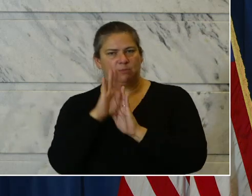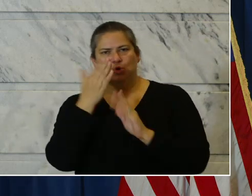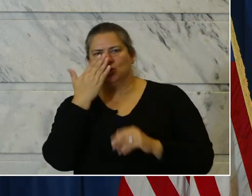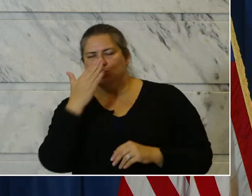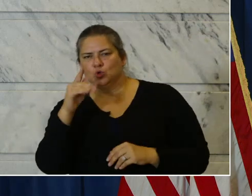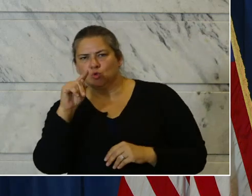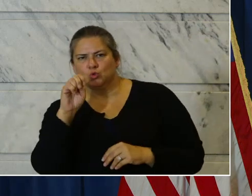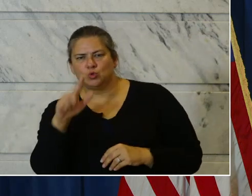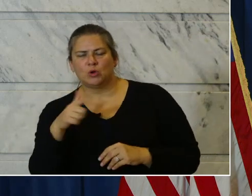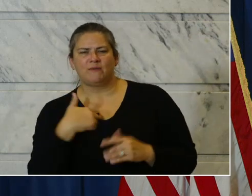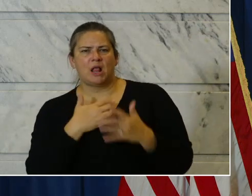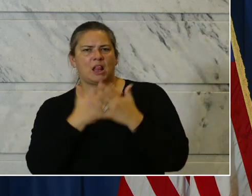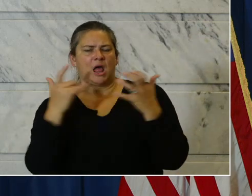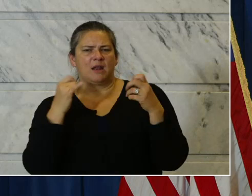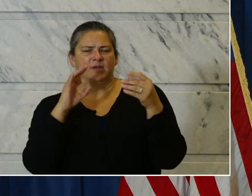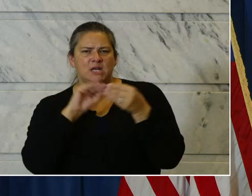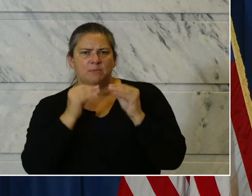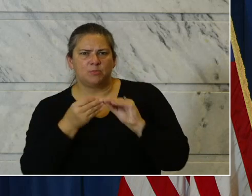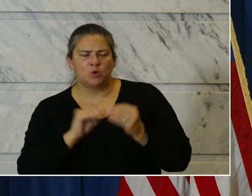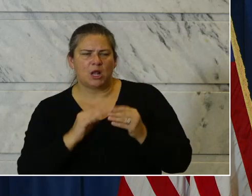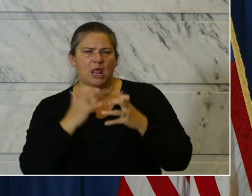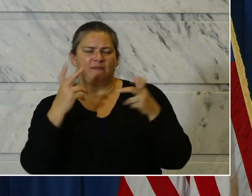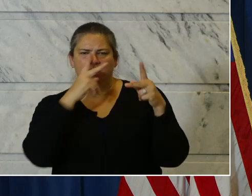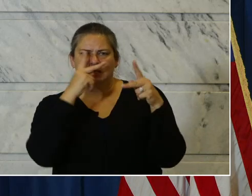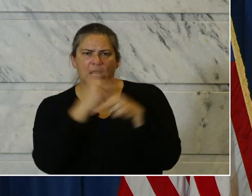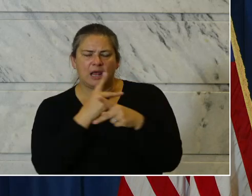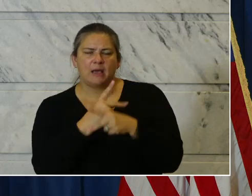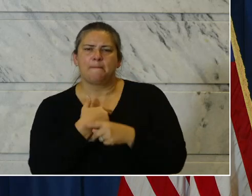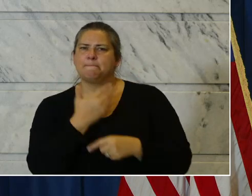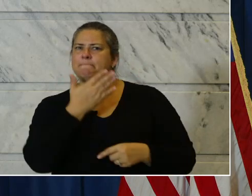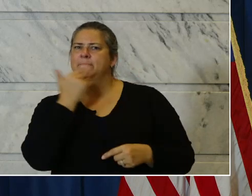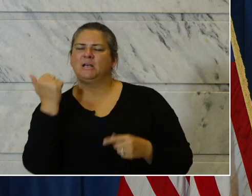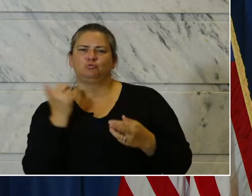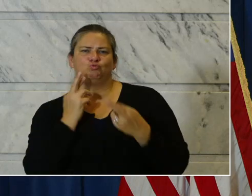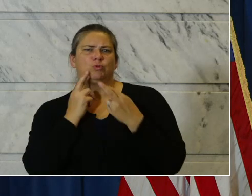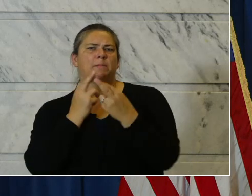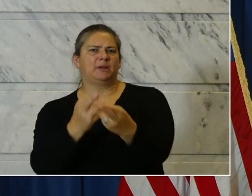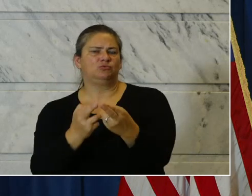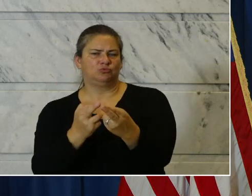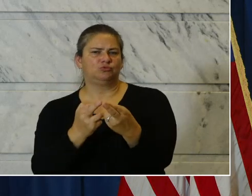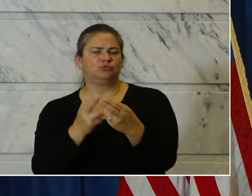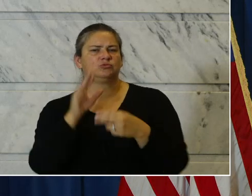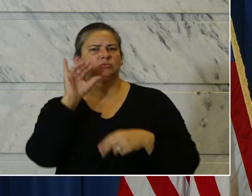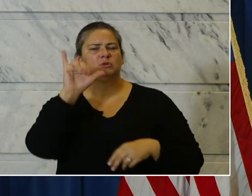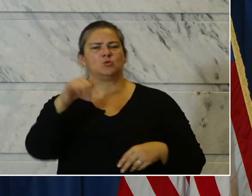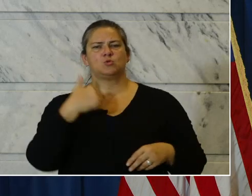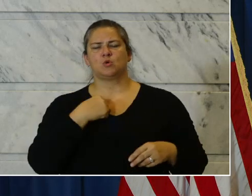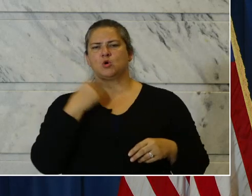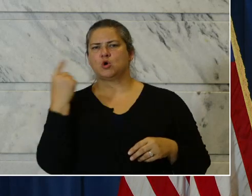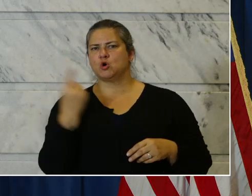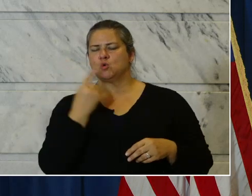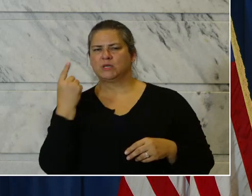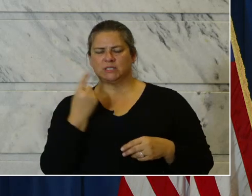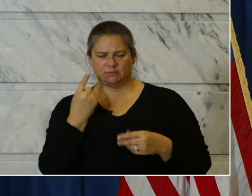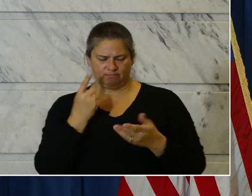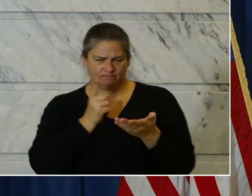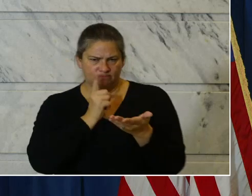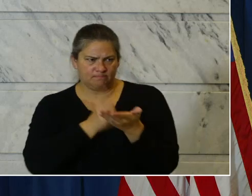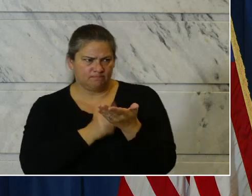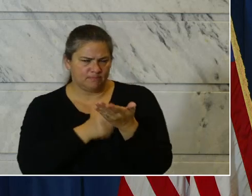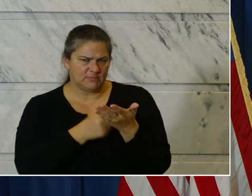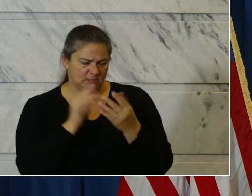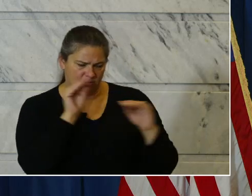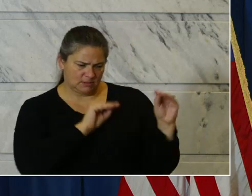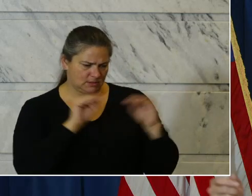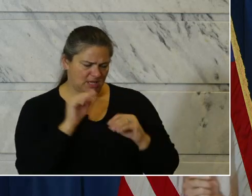data. I believe that it provides the best recommendations that we can. There will always be people that argue with anything we put